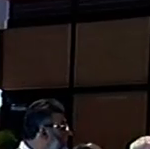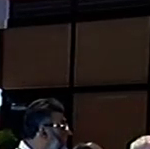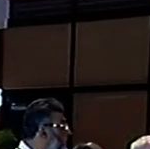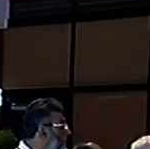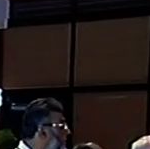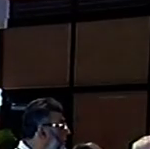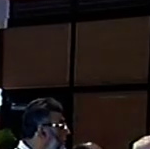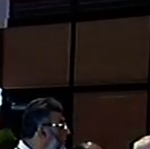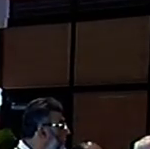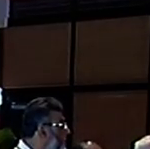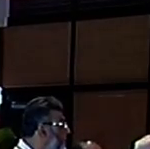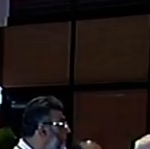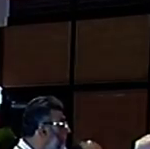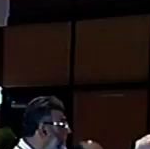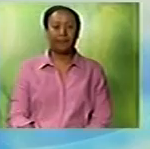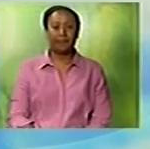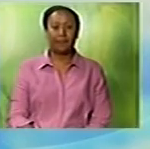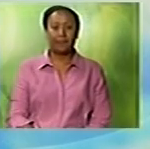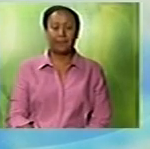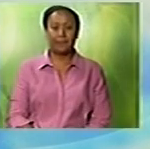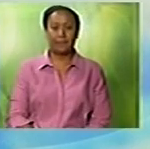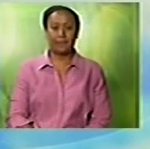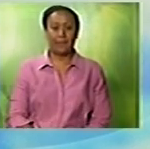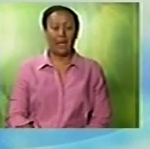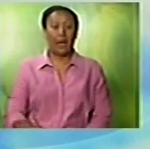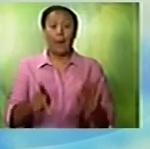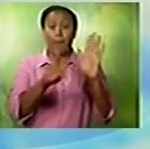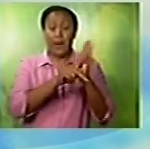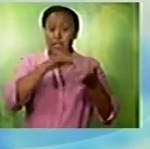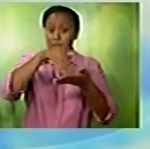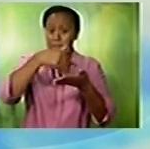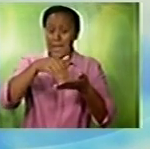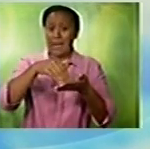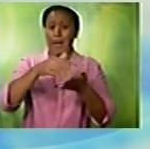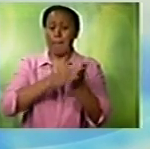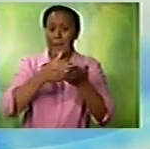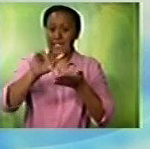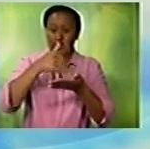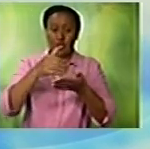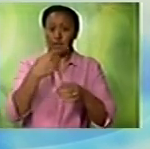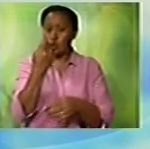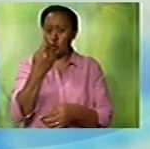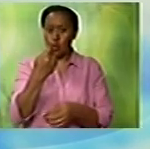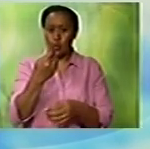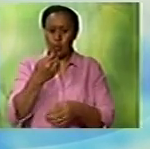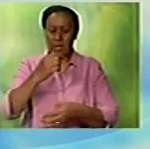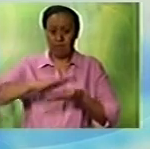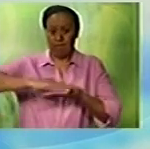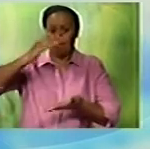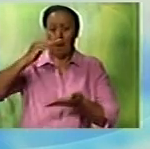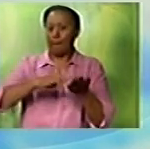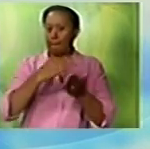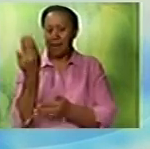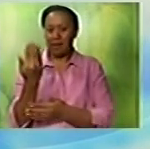was proportionally lower. The price of milk and dairy products in Fiji will go up from Monday, confirms Fiji